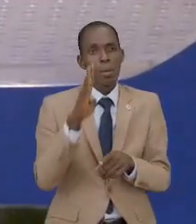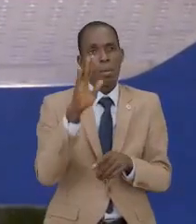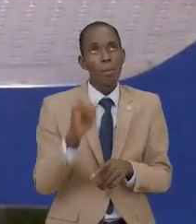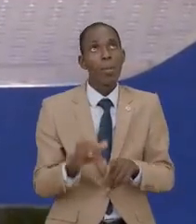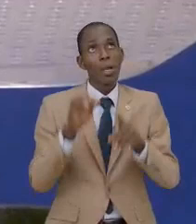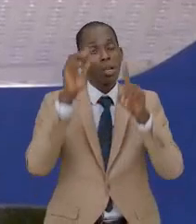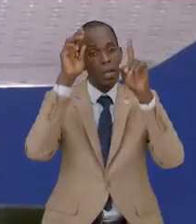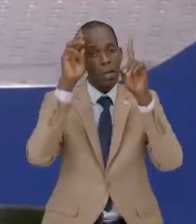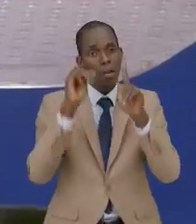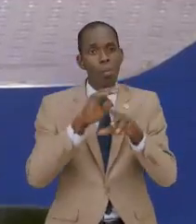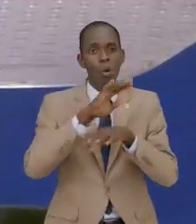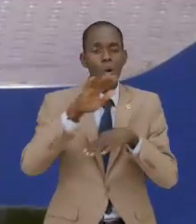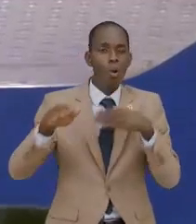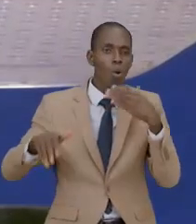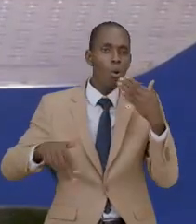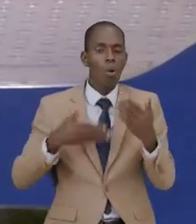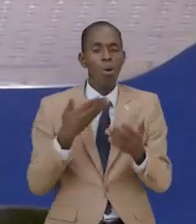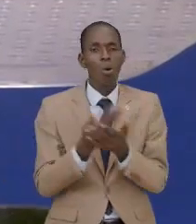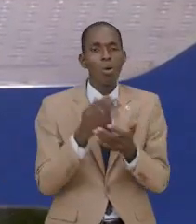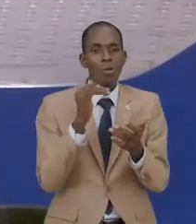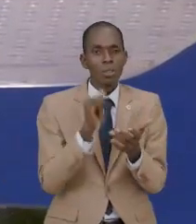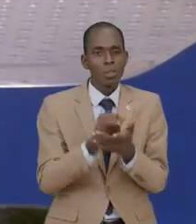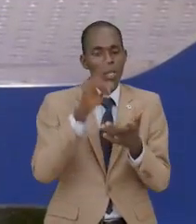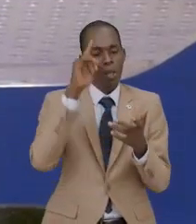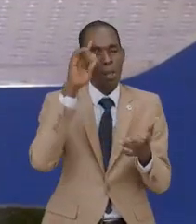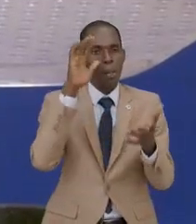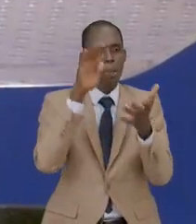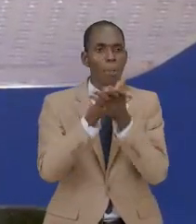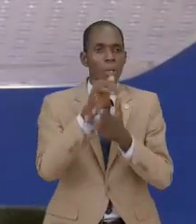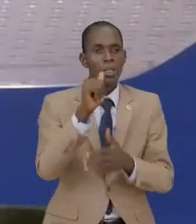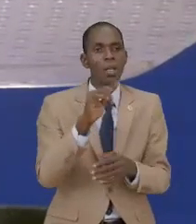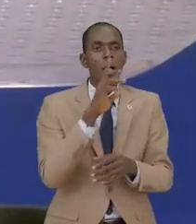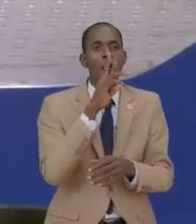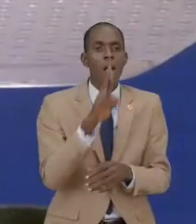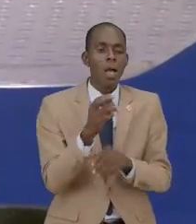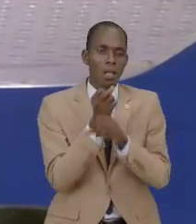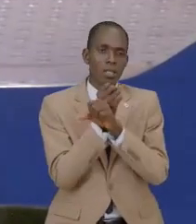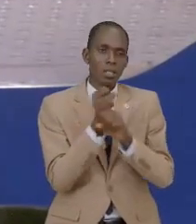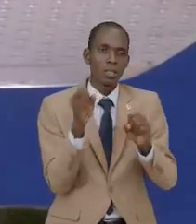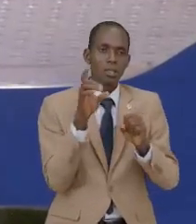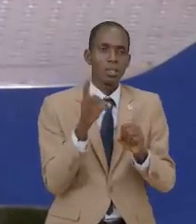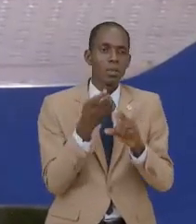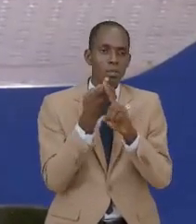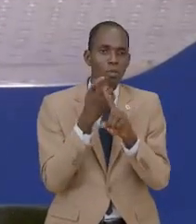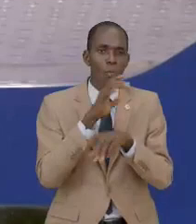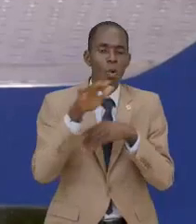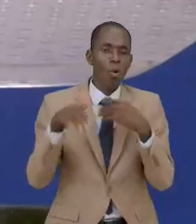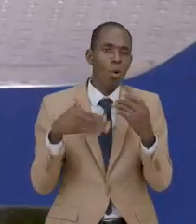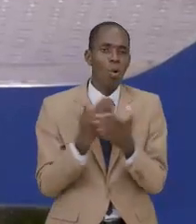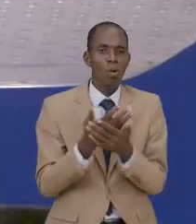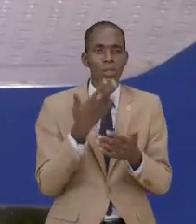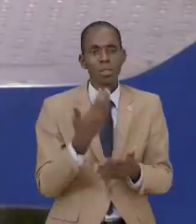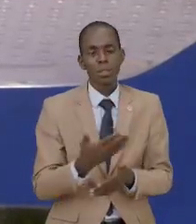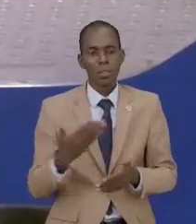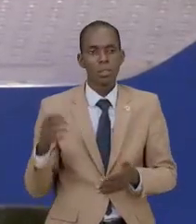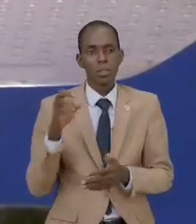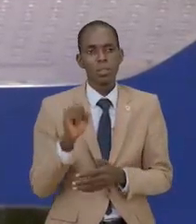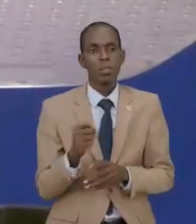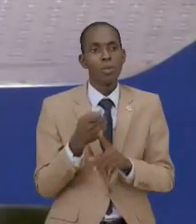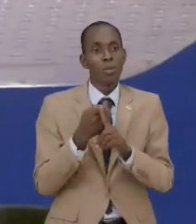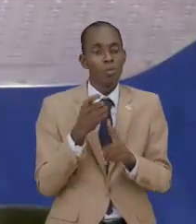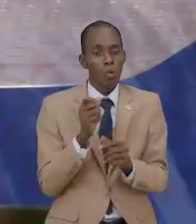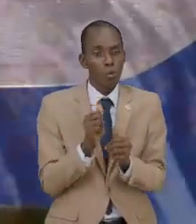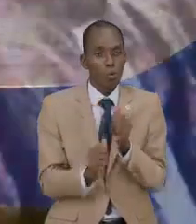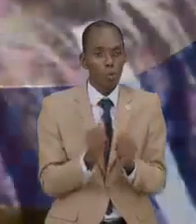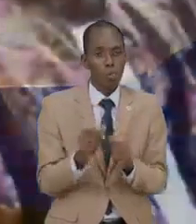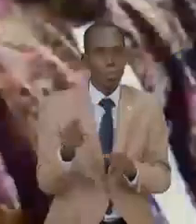him all that believe are justified from all things from